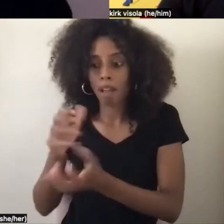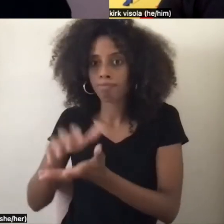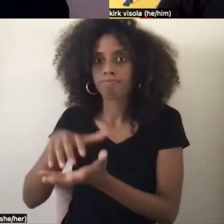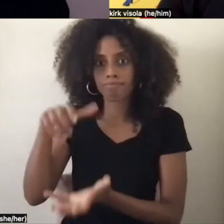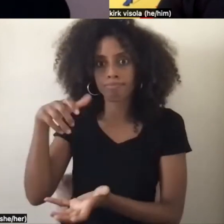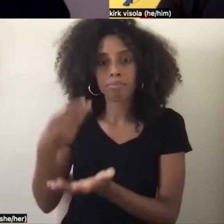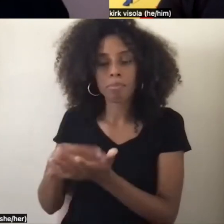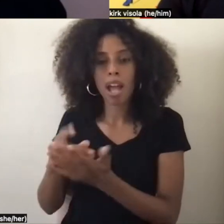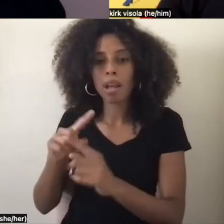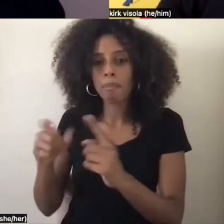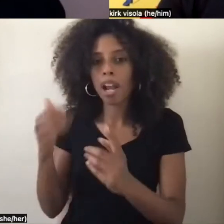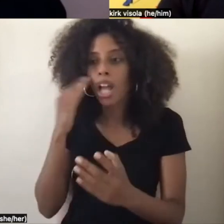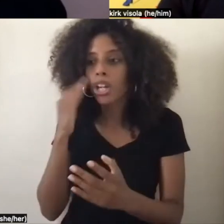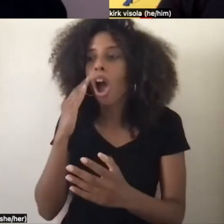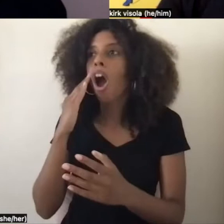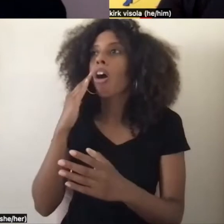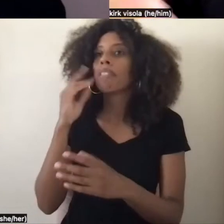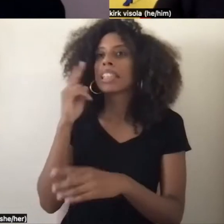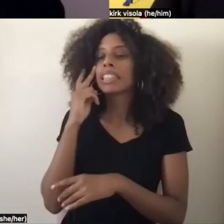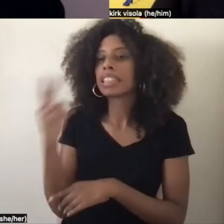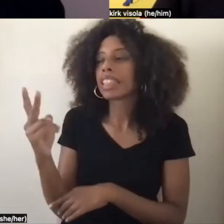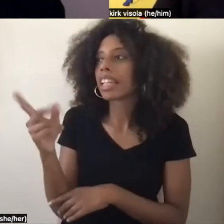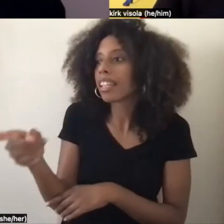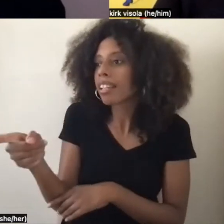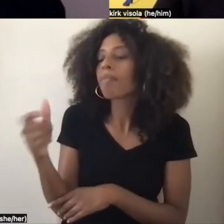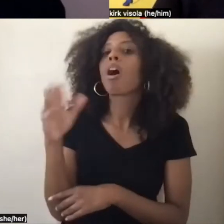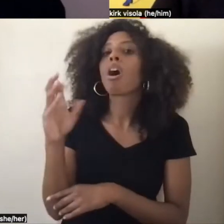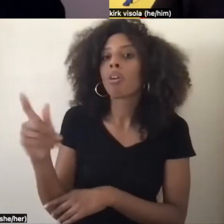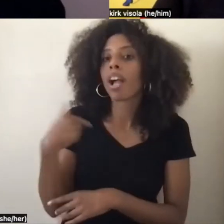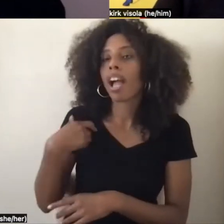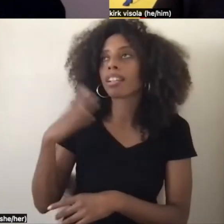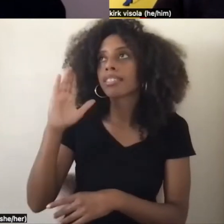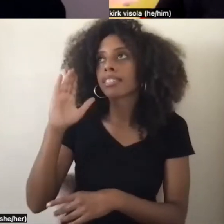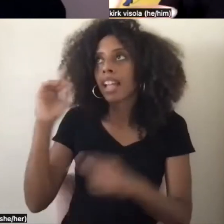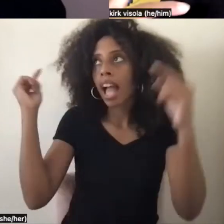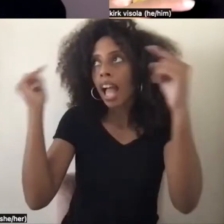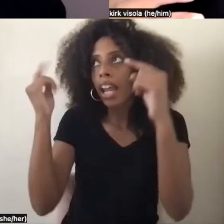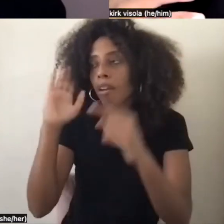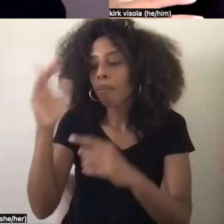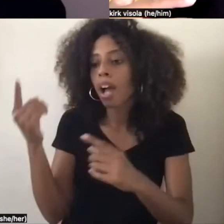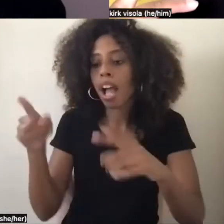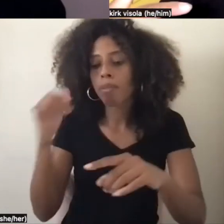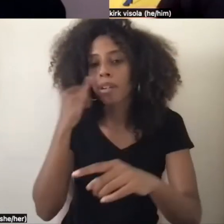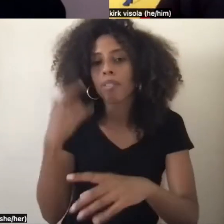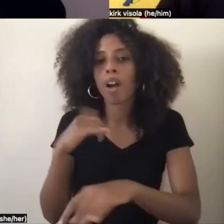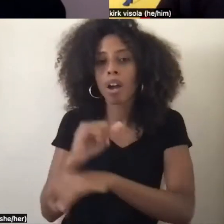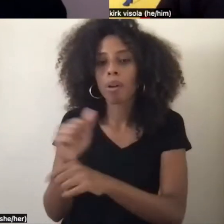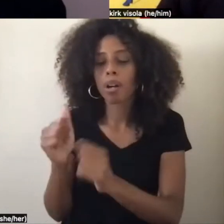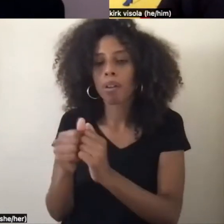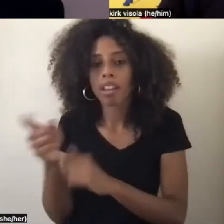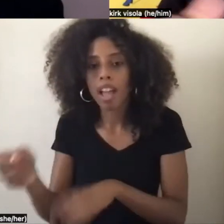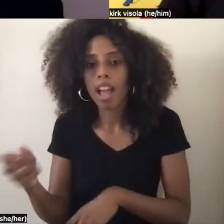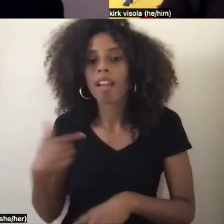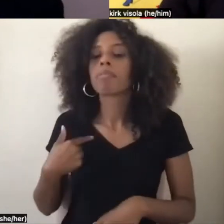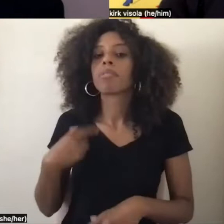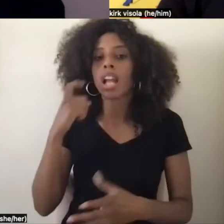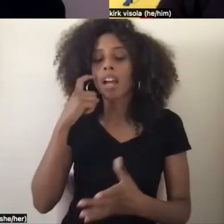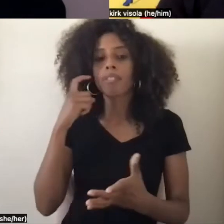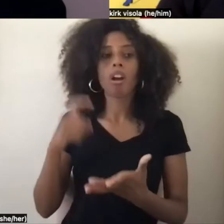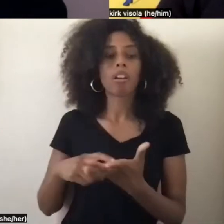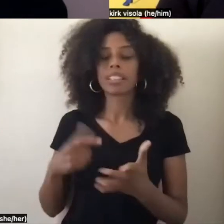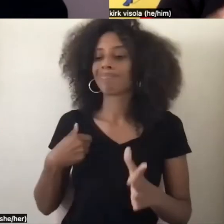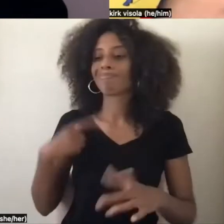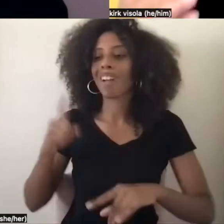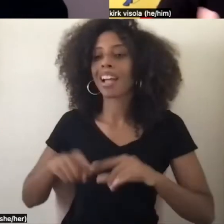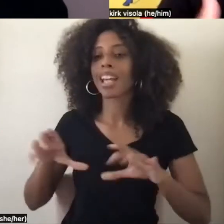And the time that I would go work for them, that person, I would realize, no, I can't do this, and then pull out.